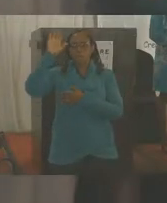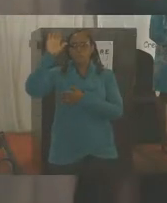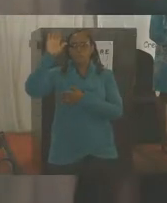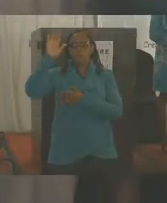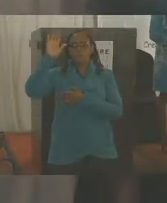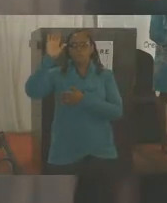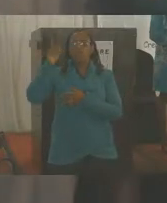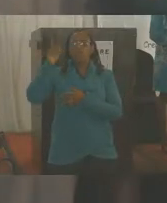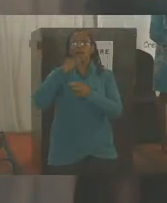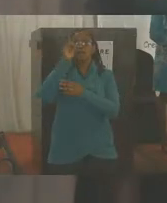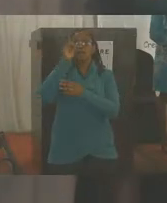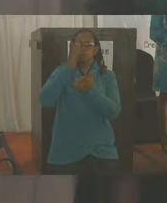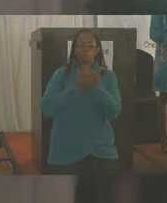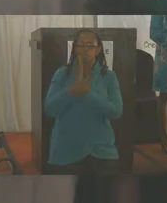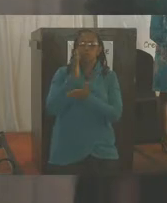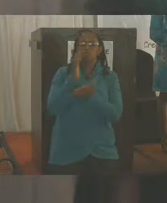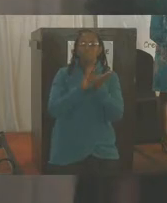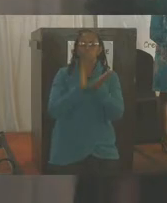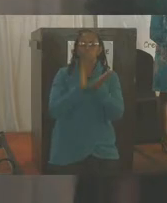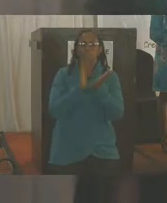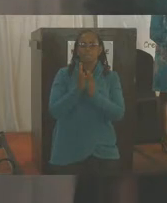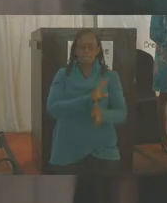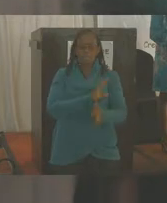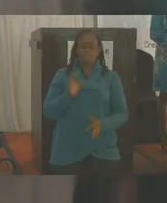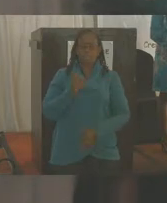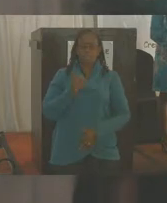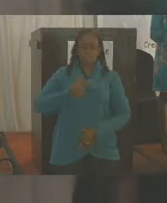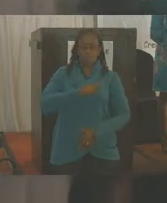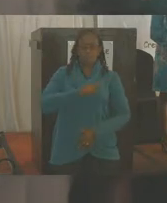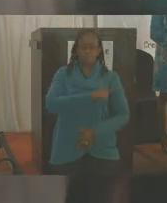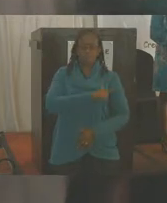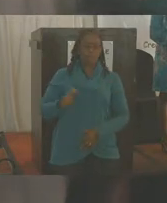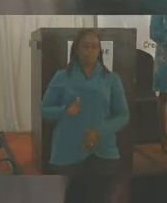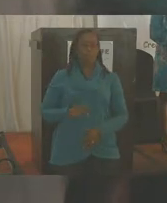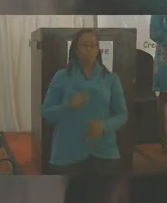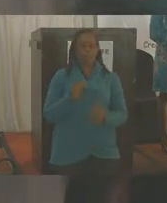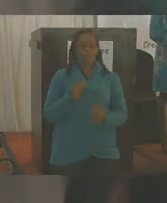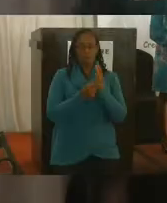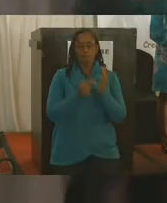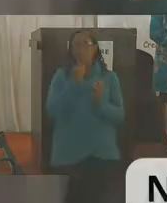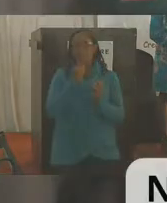reacts all this through Christ Our Lord is